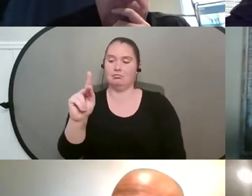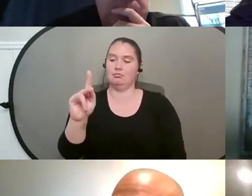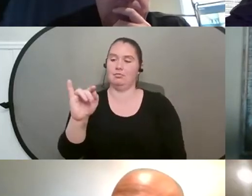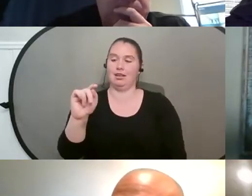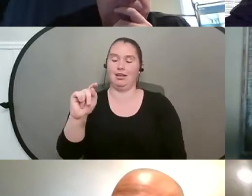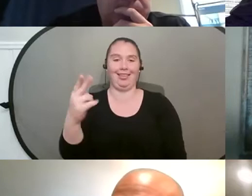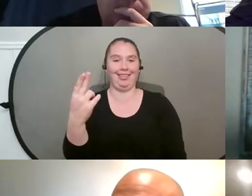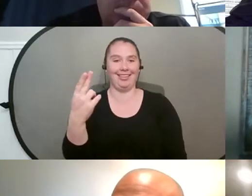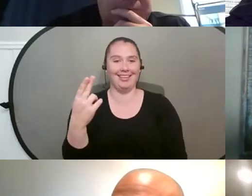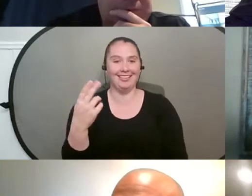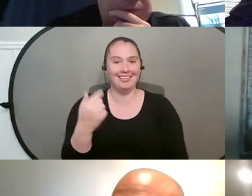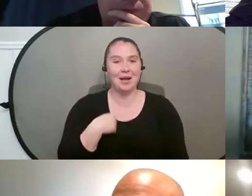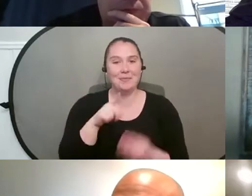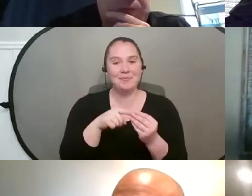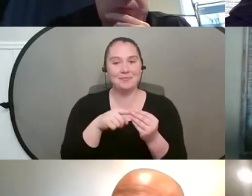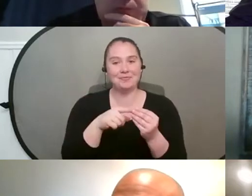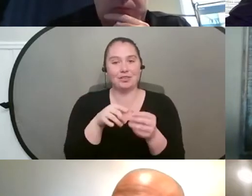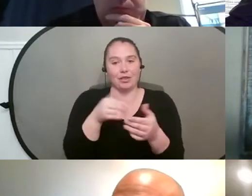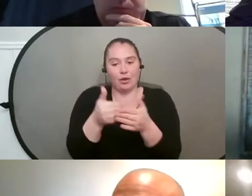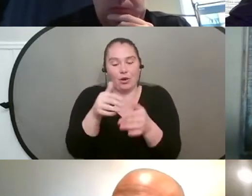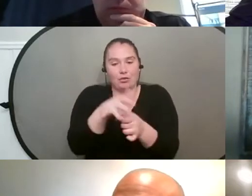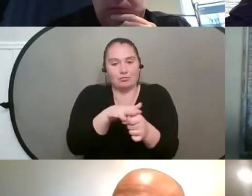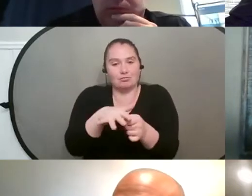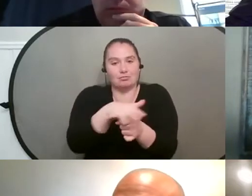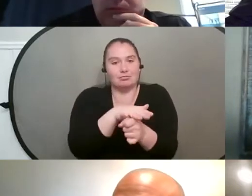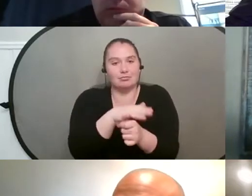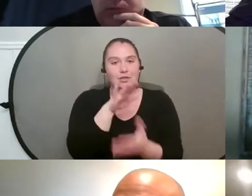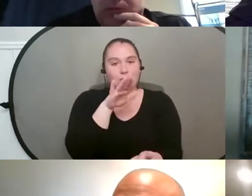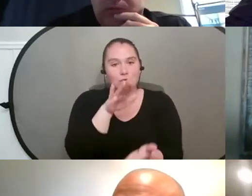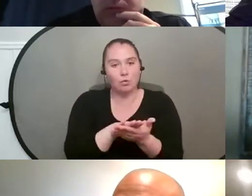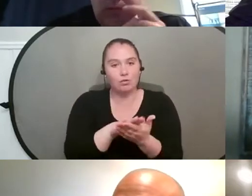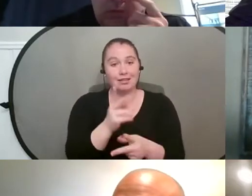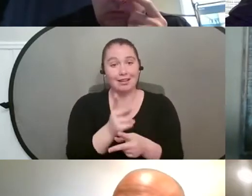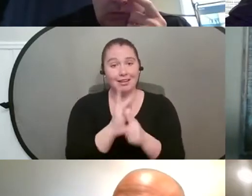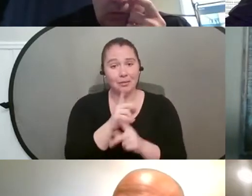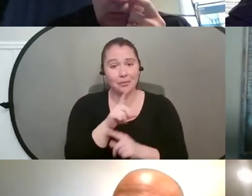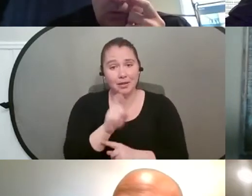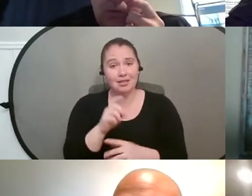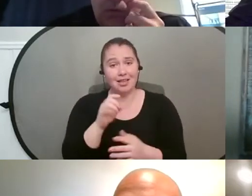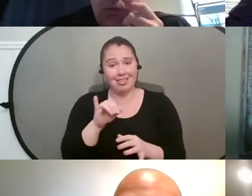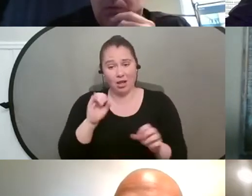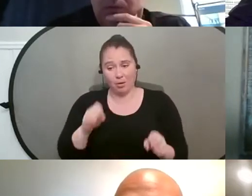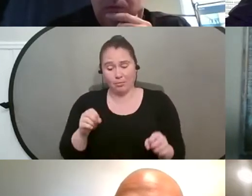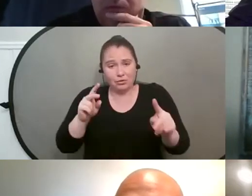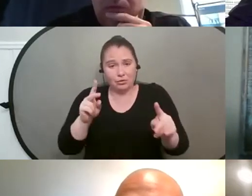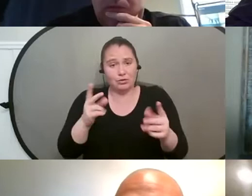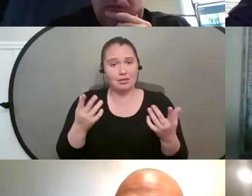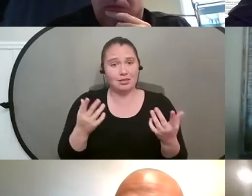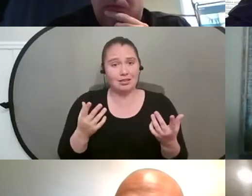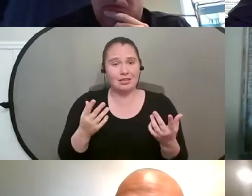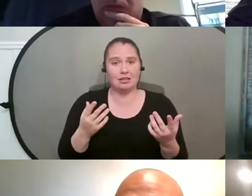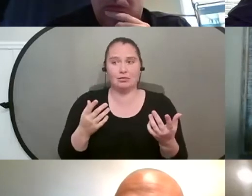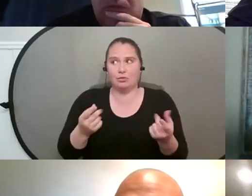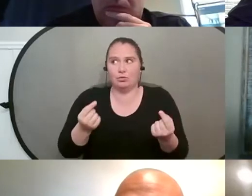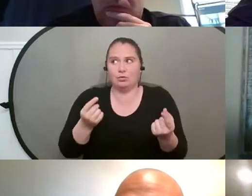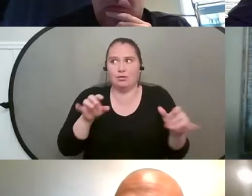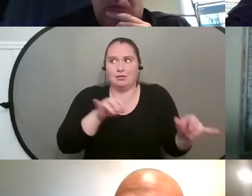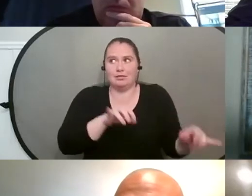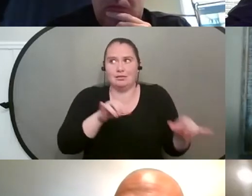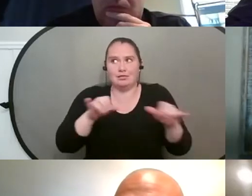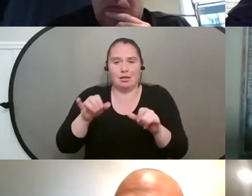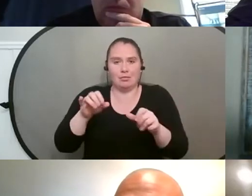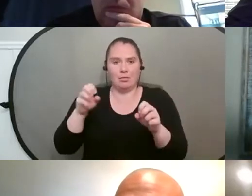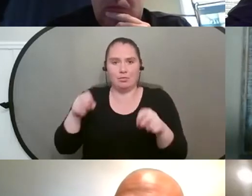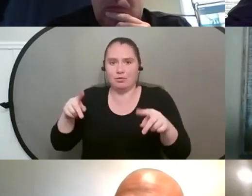those. And as far as the opportunity, are we able to create that same opportunity in Alta Vista